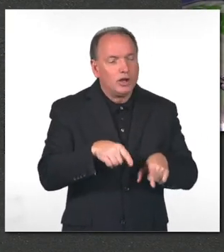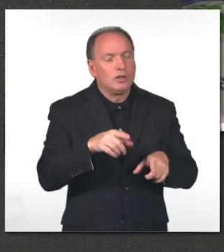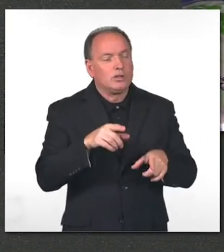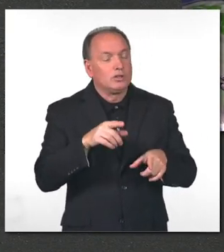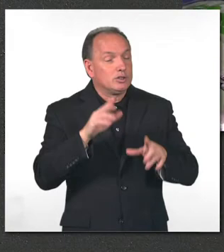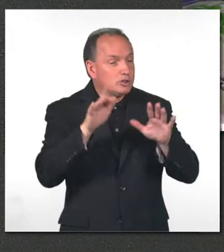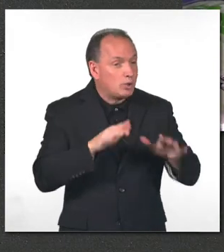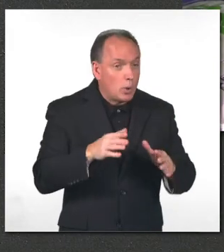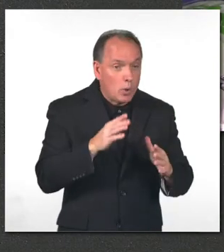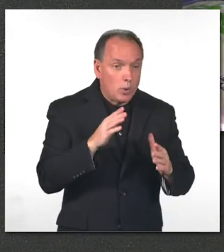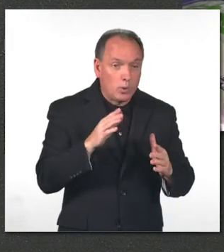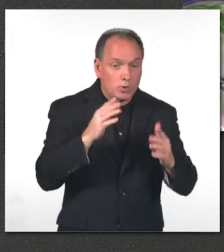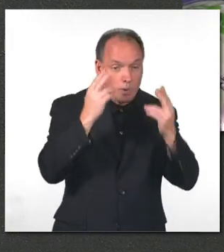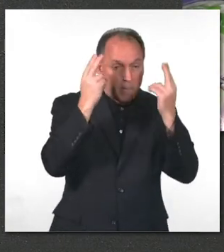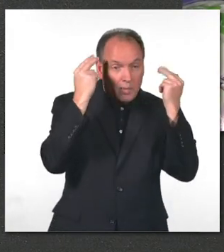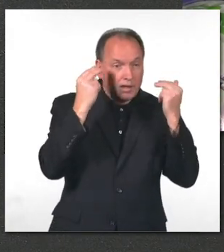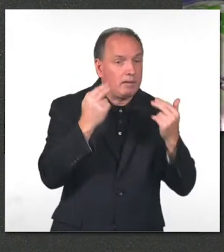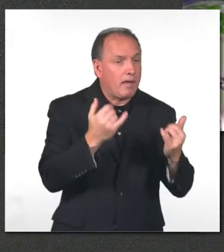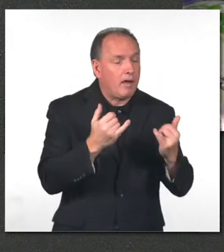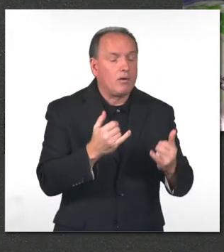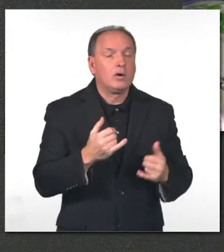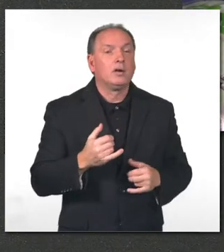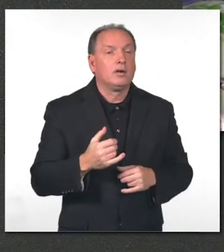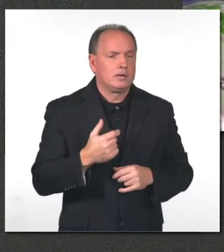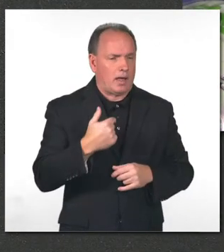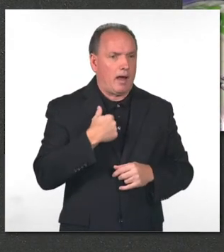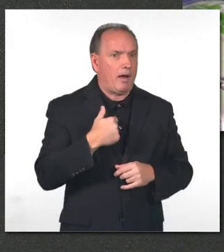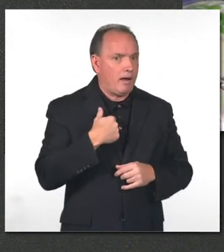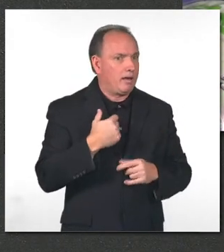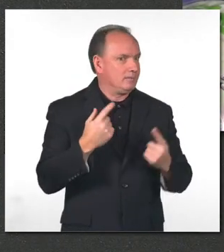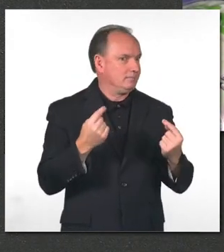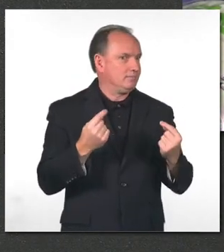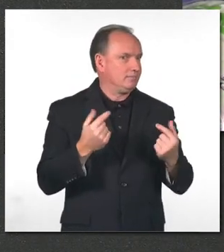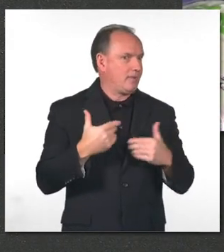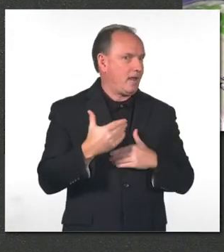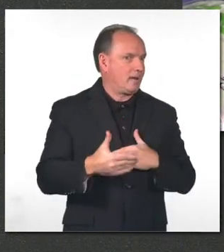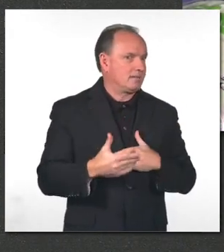laying around your house. Now, I like to take those bunnies.